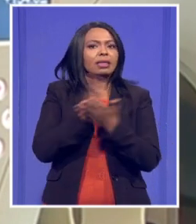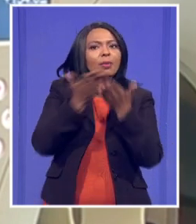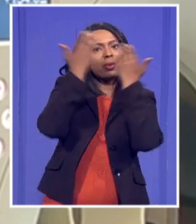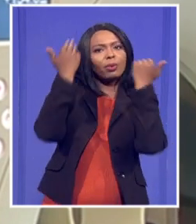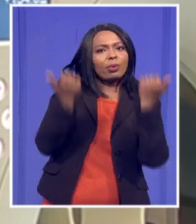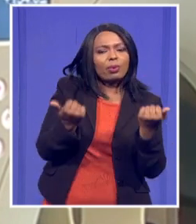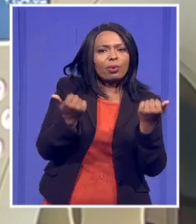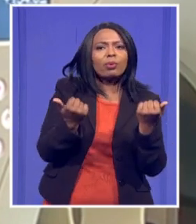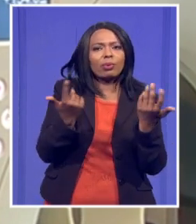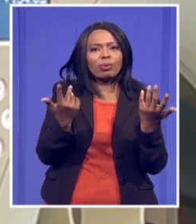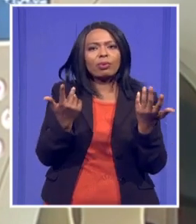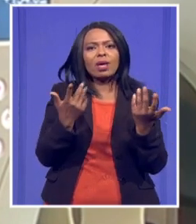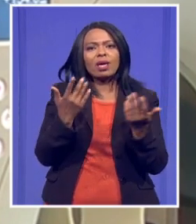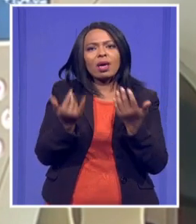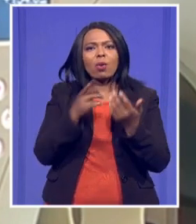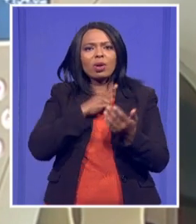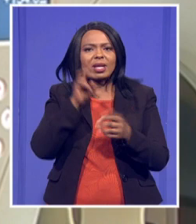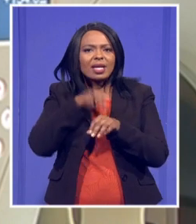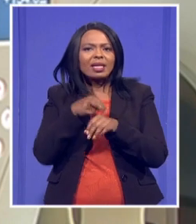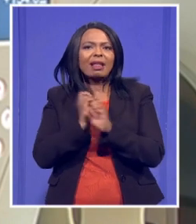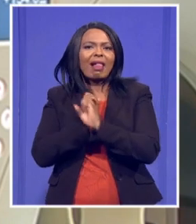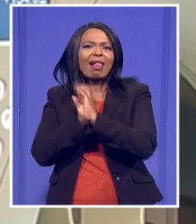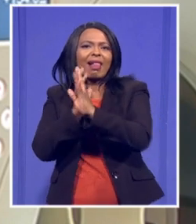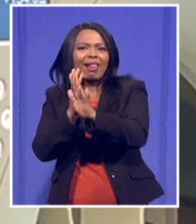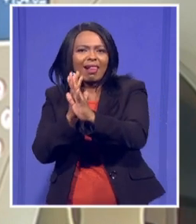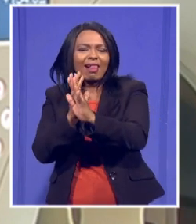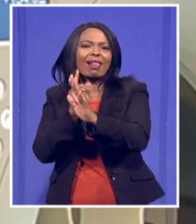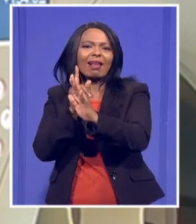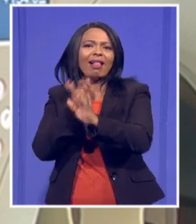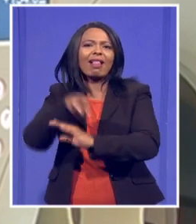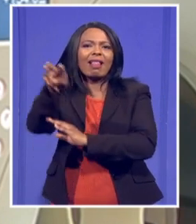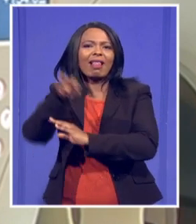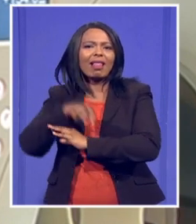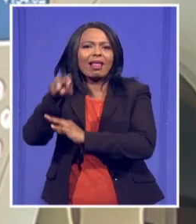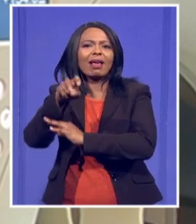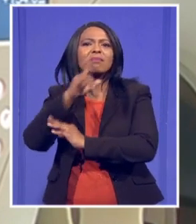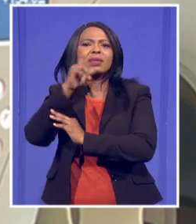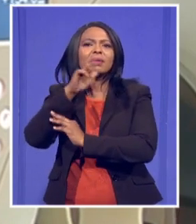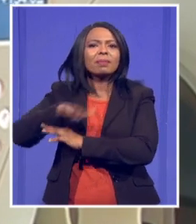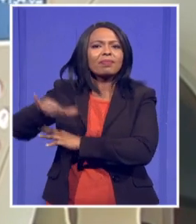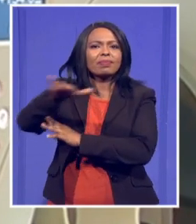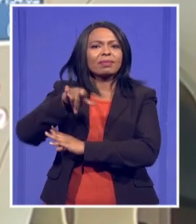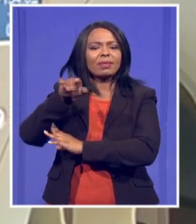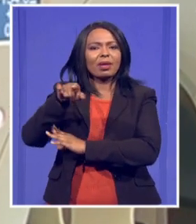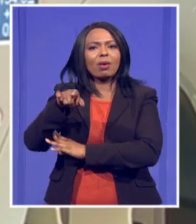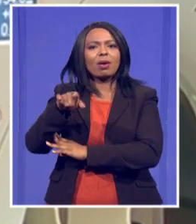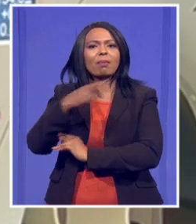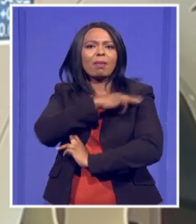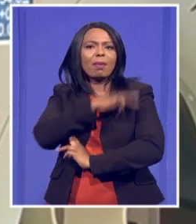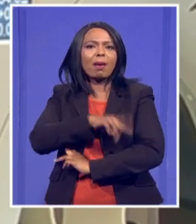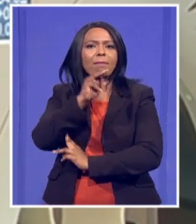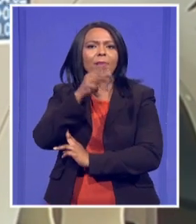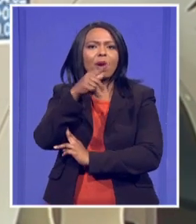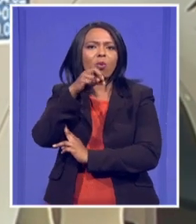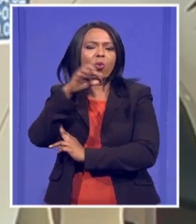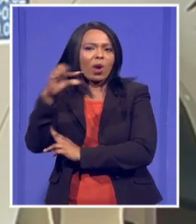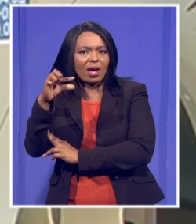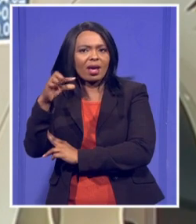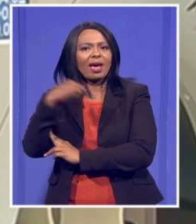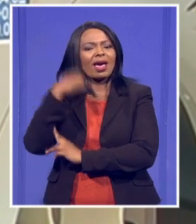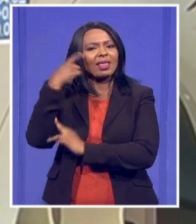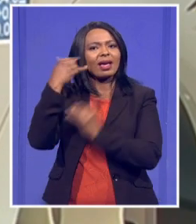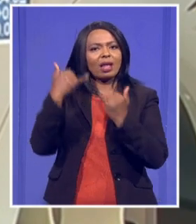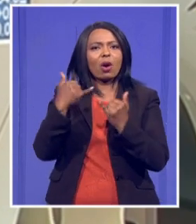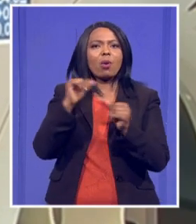the queues that they have to travel to Pietersburg Hospital and Mankweng, and I think that we are going to cut